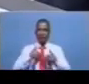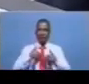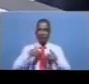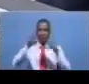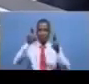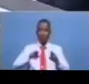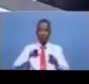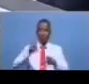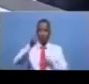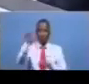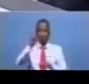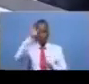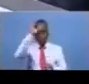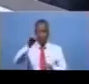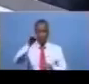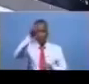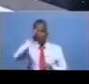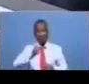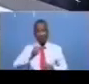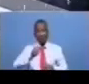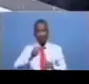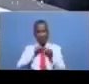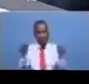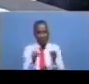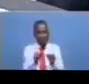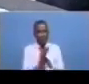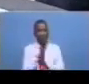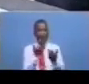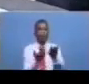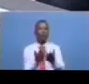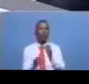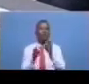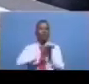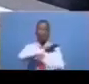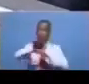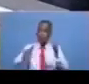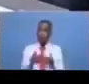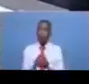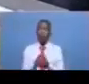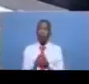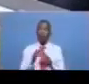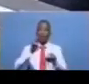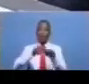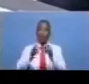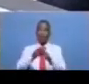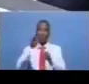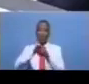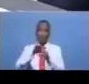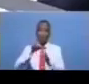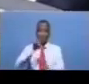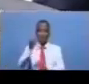South constituency, you were not going to wait for that, because even if all the votes in Techiman South were added to that of